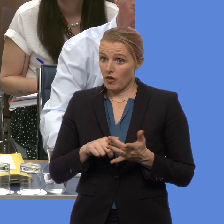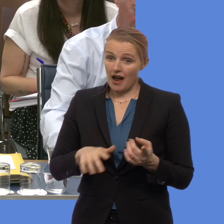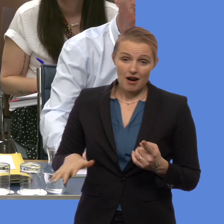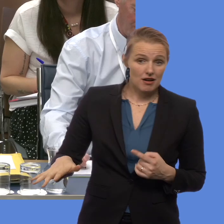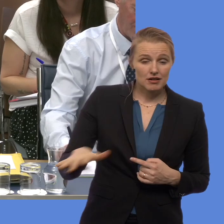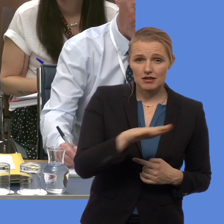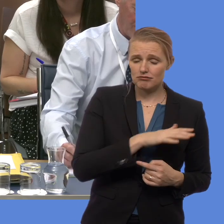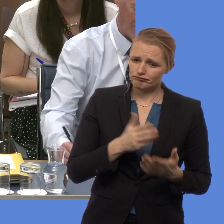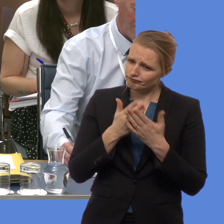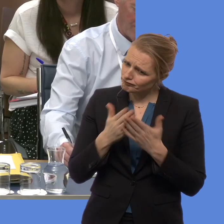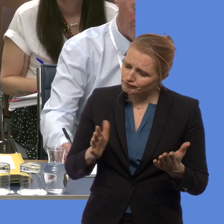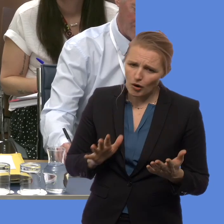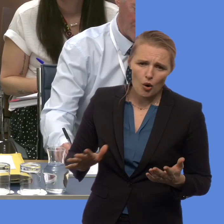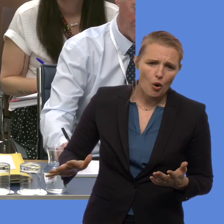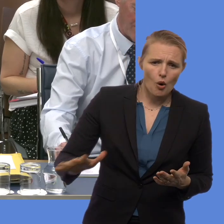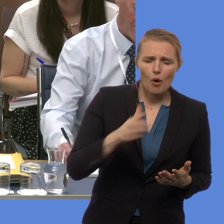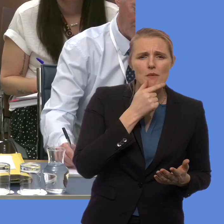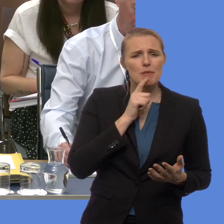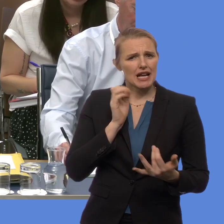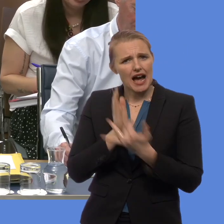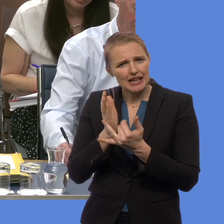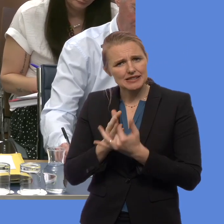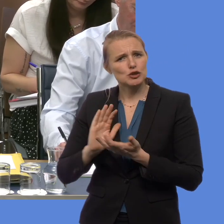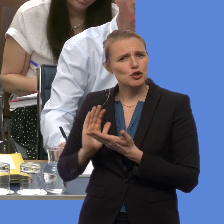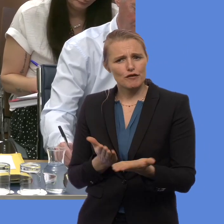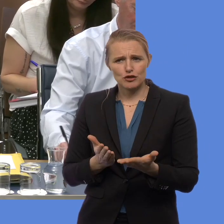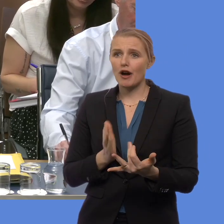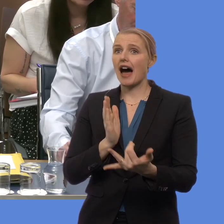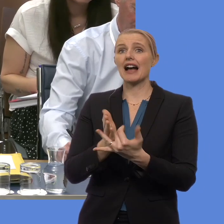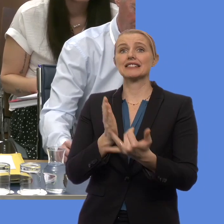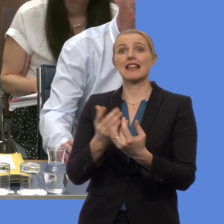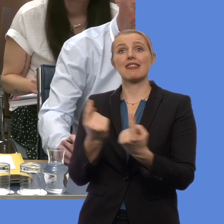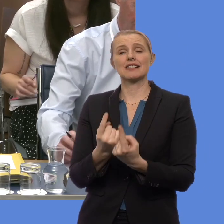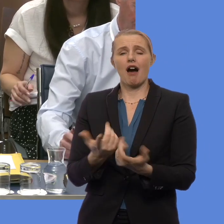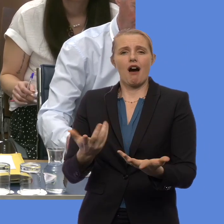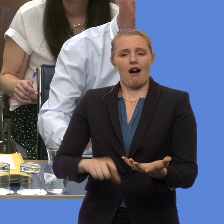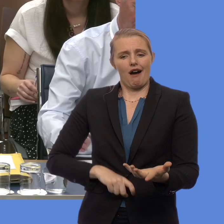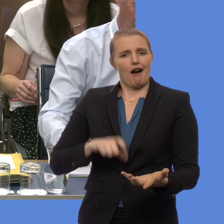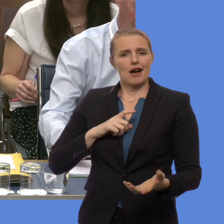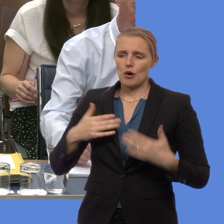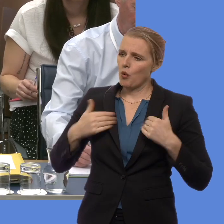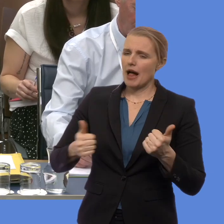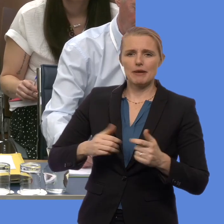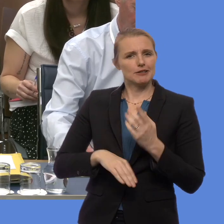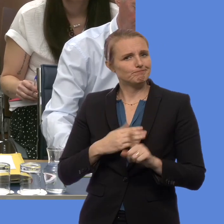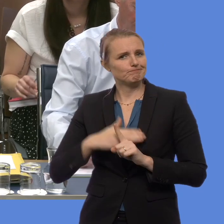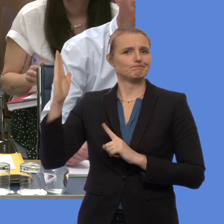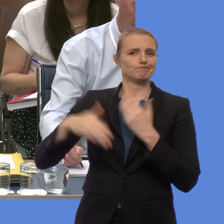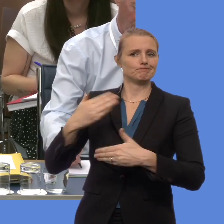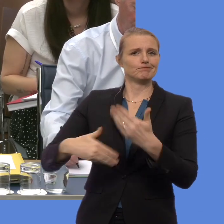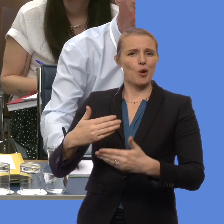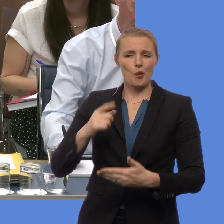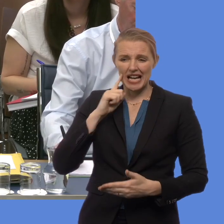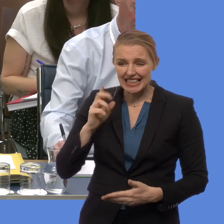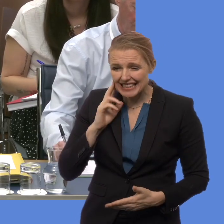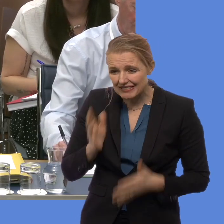access services which they need or which improve their well-being and their lives. We cannot exclude those people who rely on sign language.